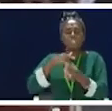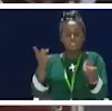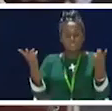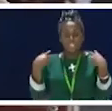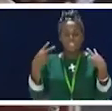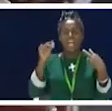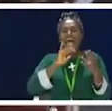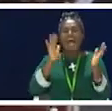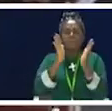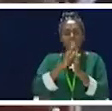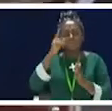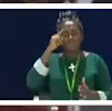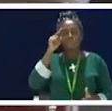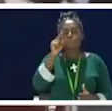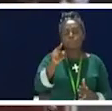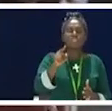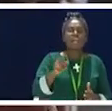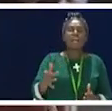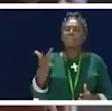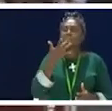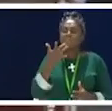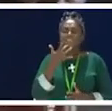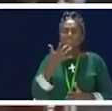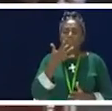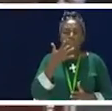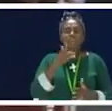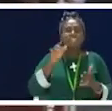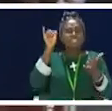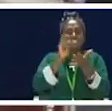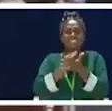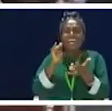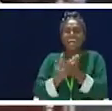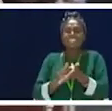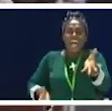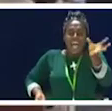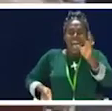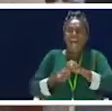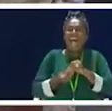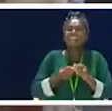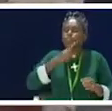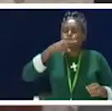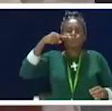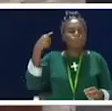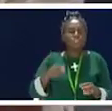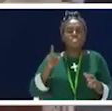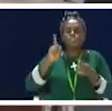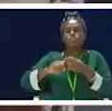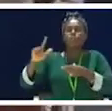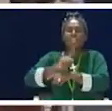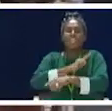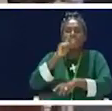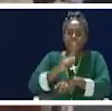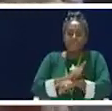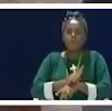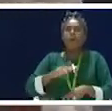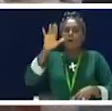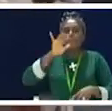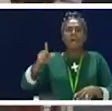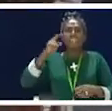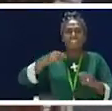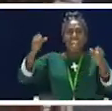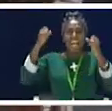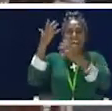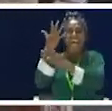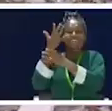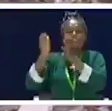you favor that adds flavor to labor by the everlasting arm of God. Receive